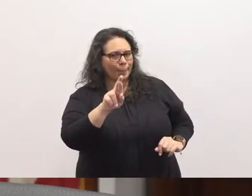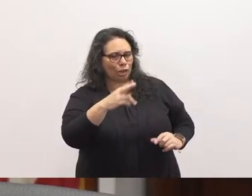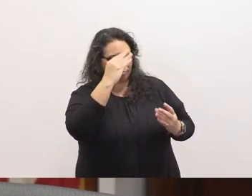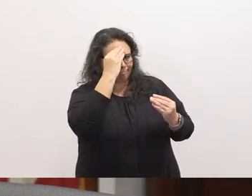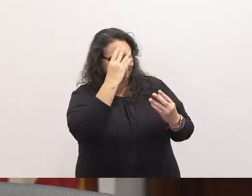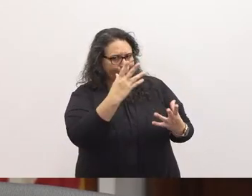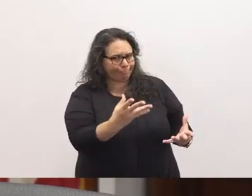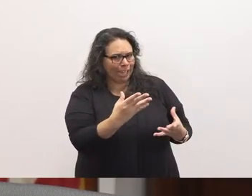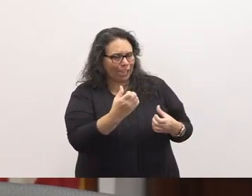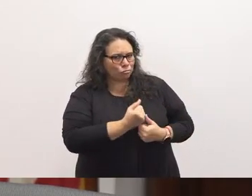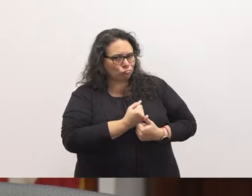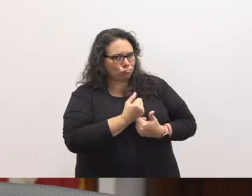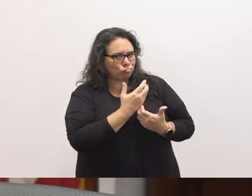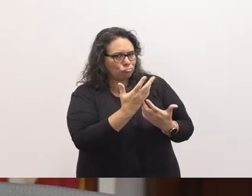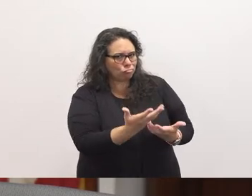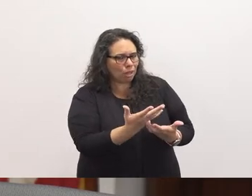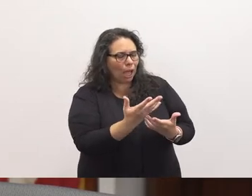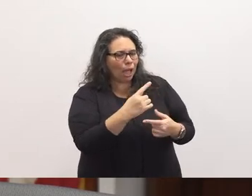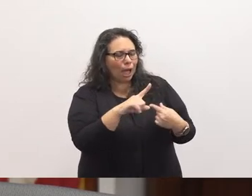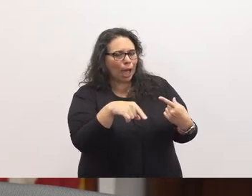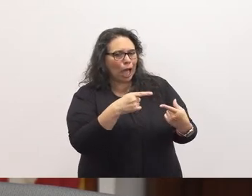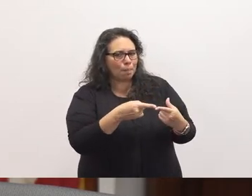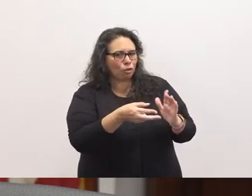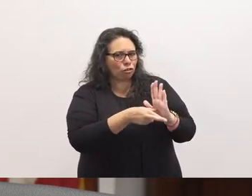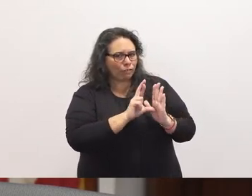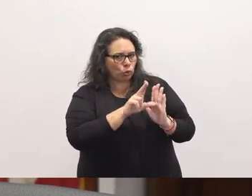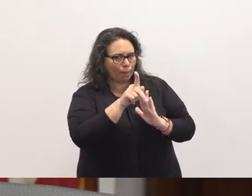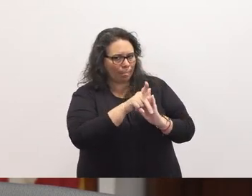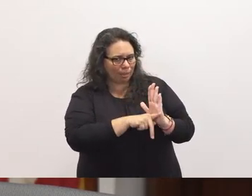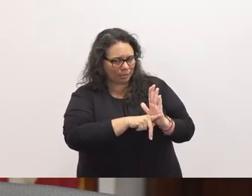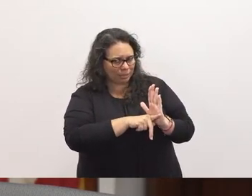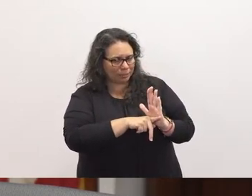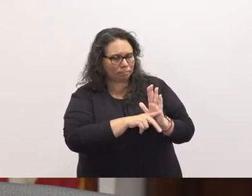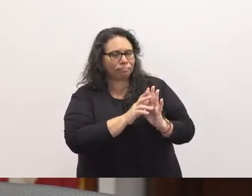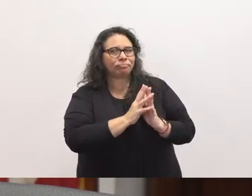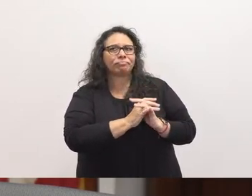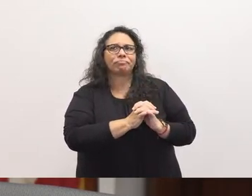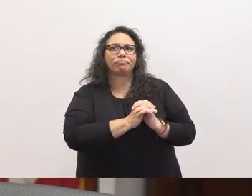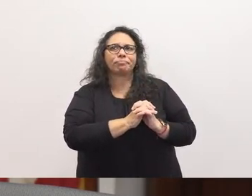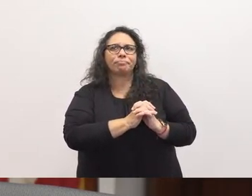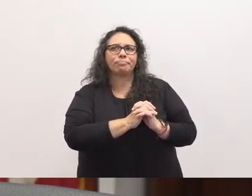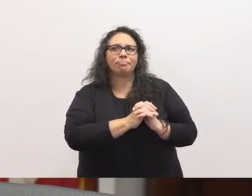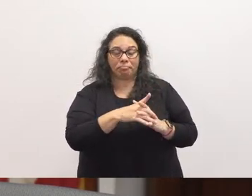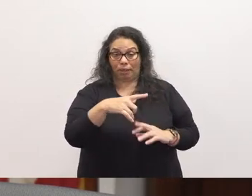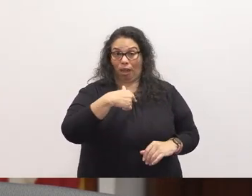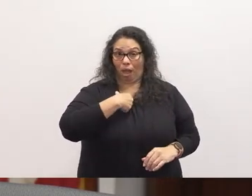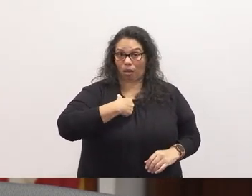information that she shared about reviewing policies. As I understand it,